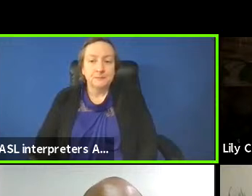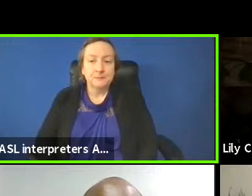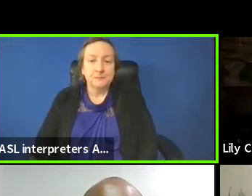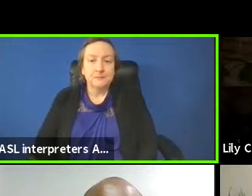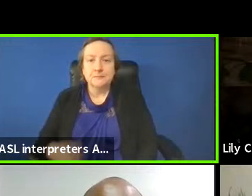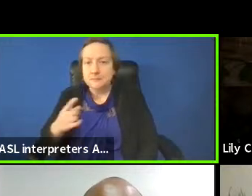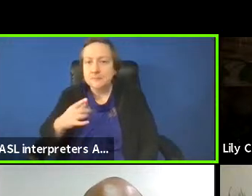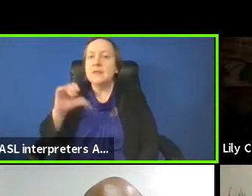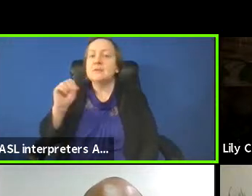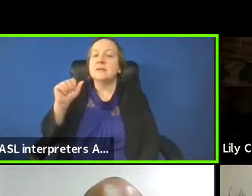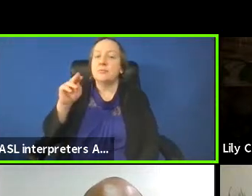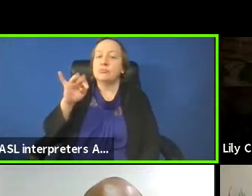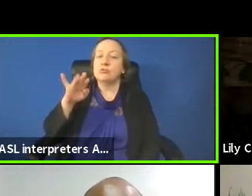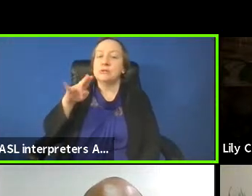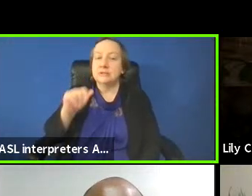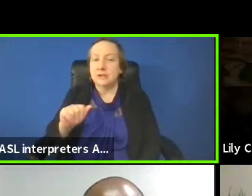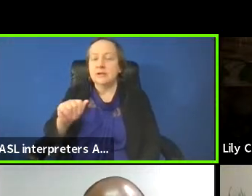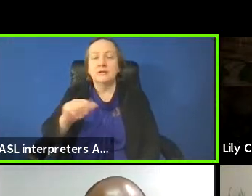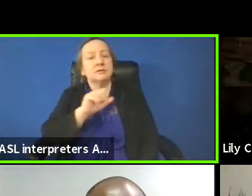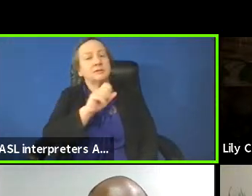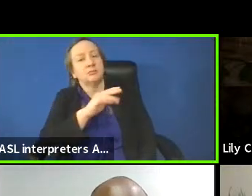Hi, it's Sabrina from Metro. I